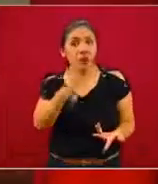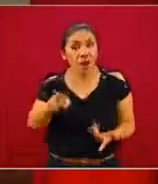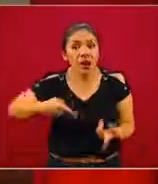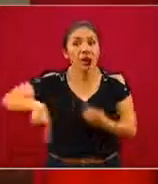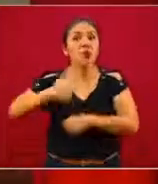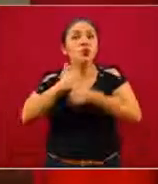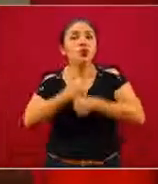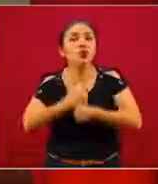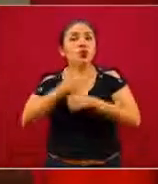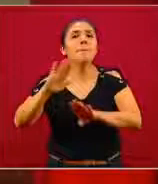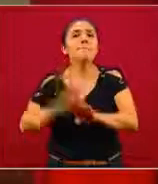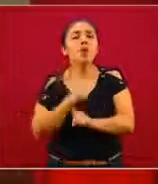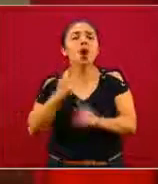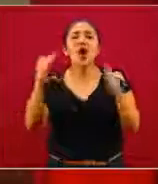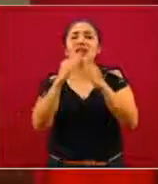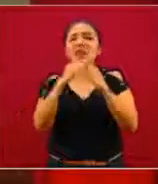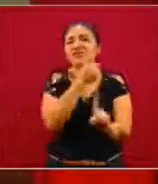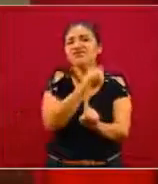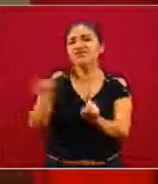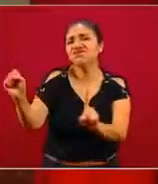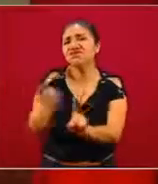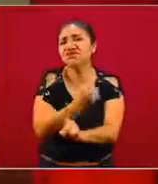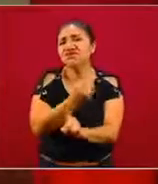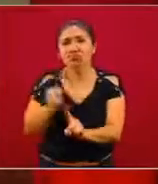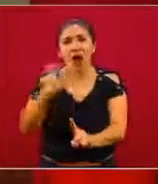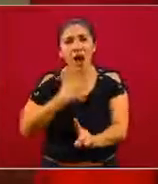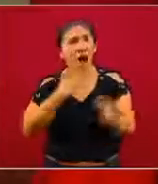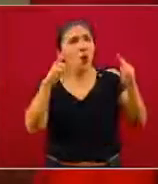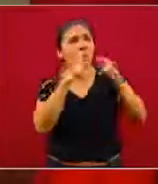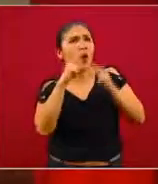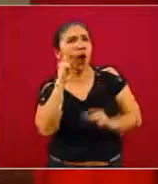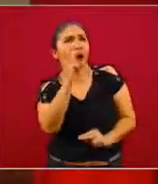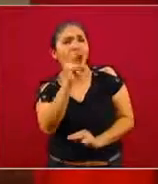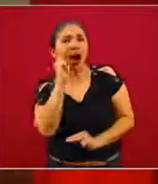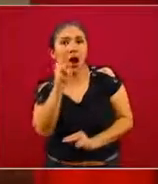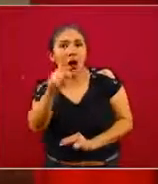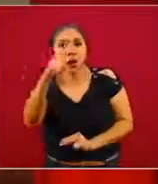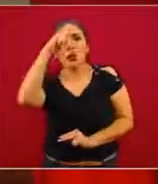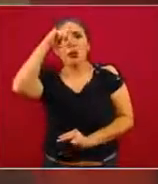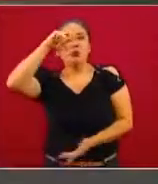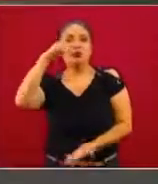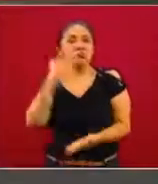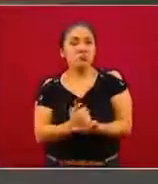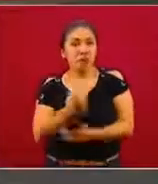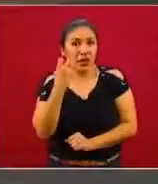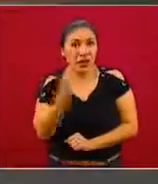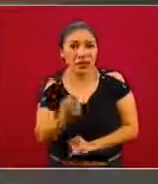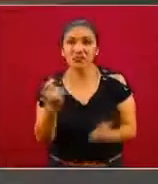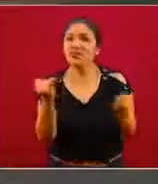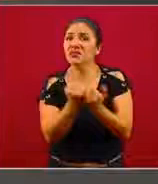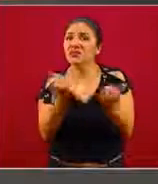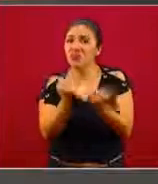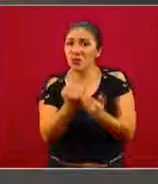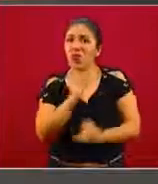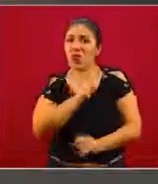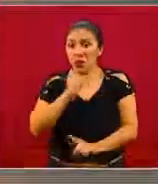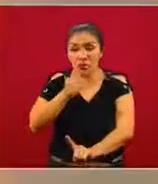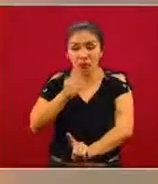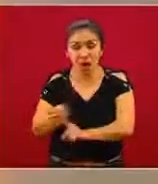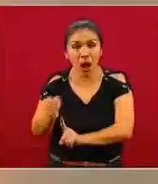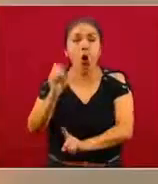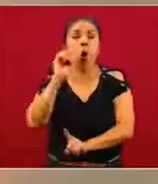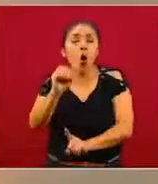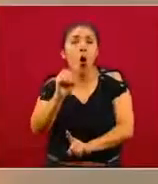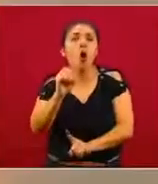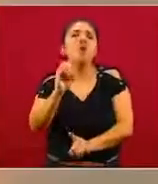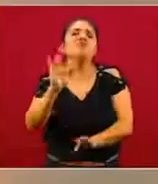situation. They are also affected by domestic violence in their homes. This also impacts them directly as